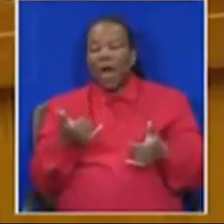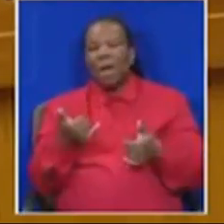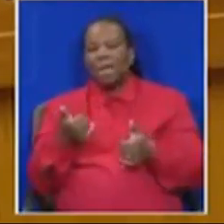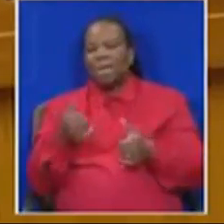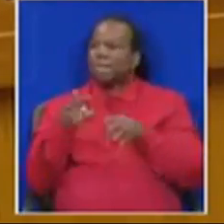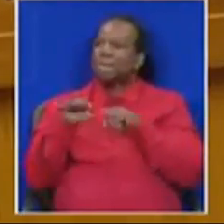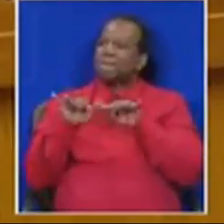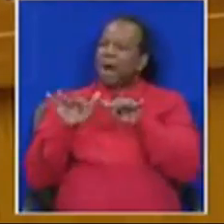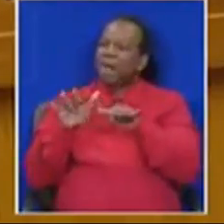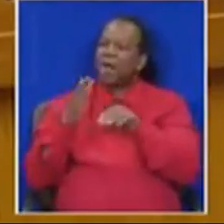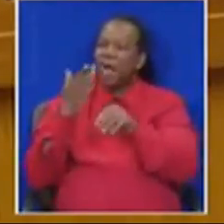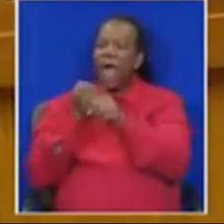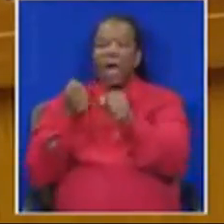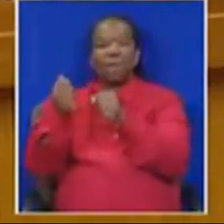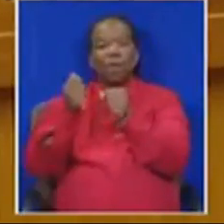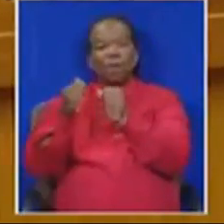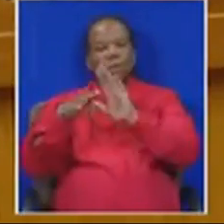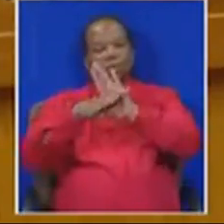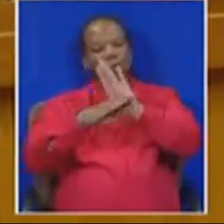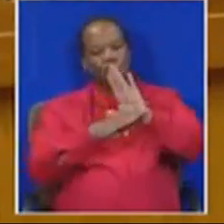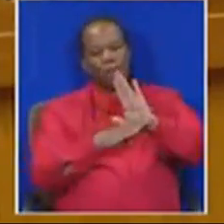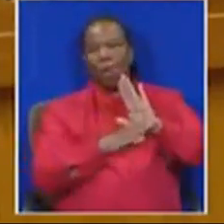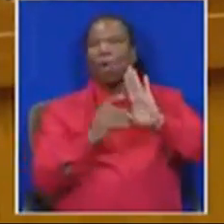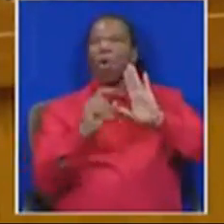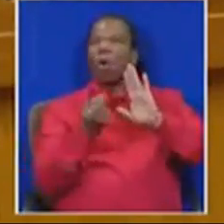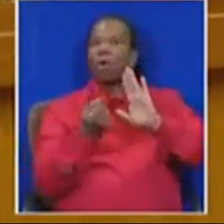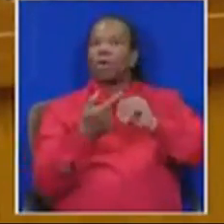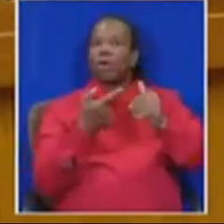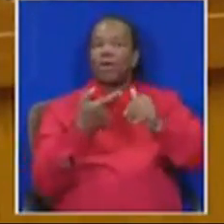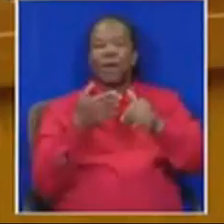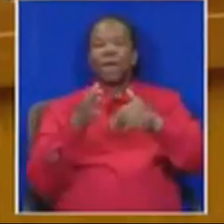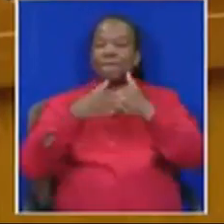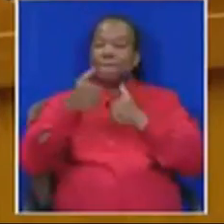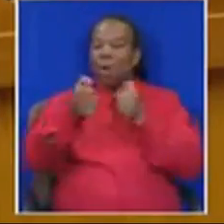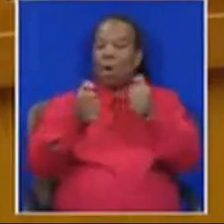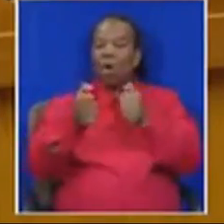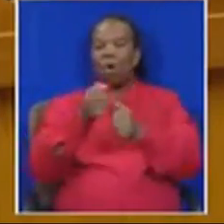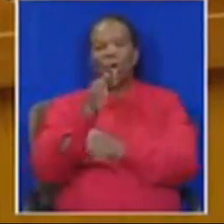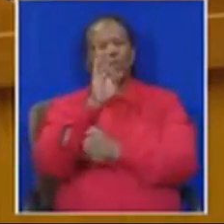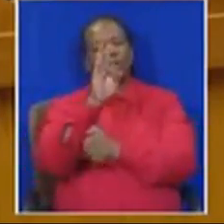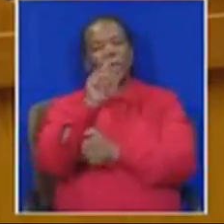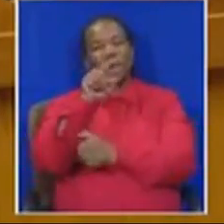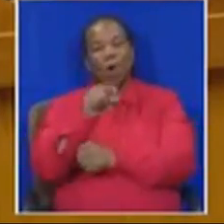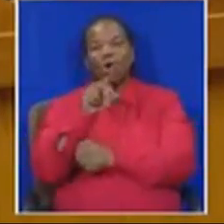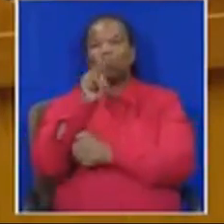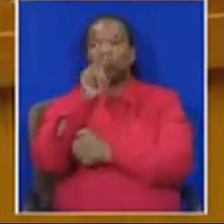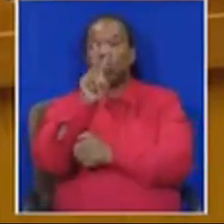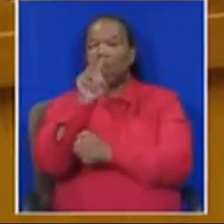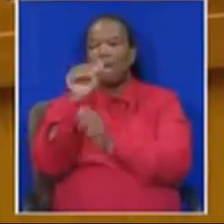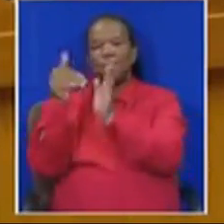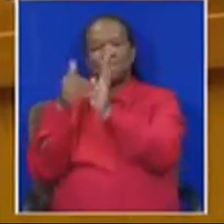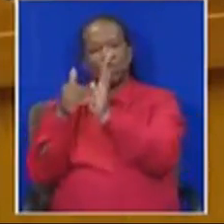programs have created more than 3.2 million work